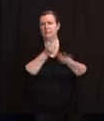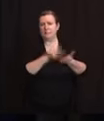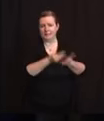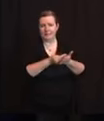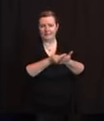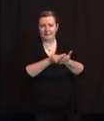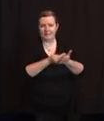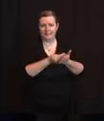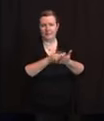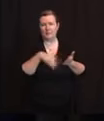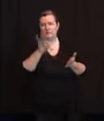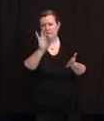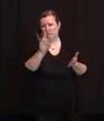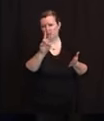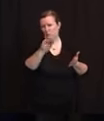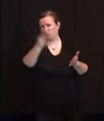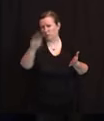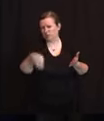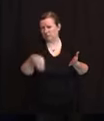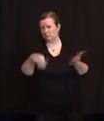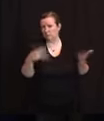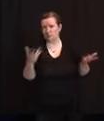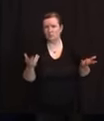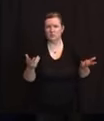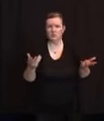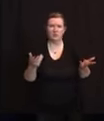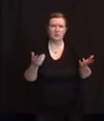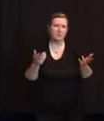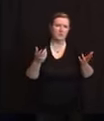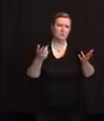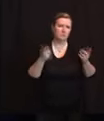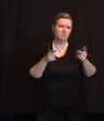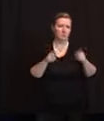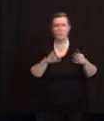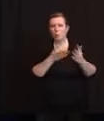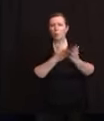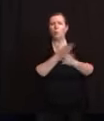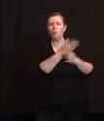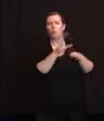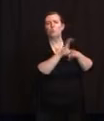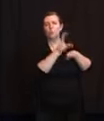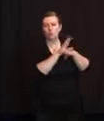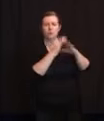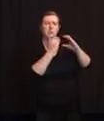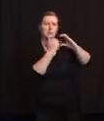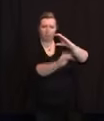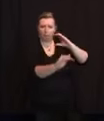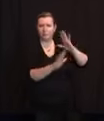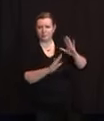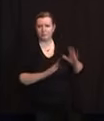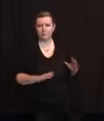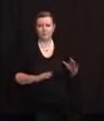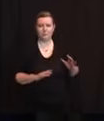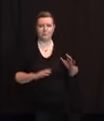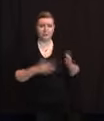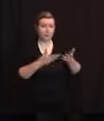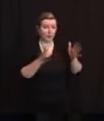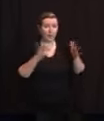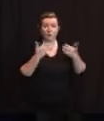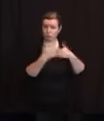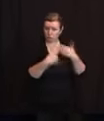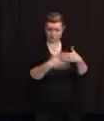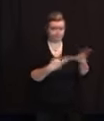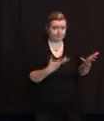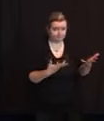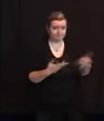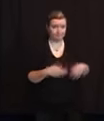92% of our claims come through online, so I would guess that percentage keeps for the 140,000. But they were already processed, and then they were getting an email